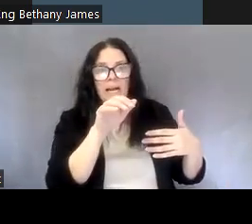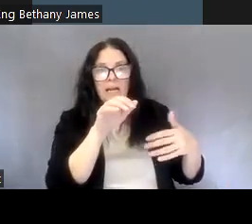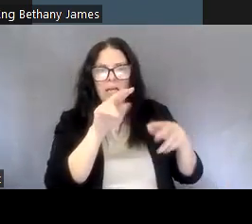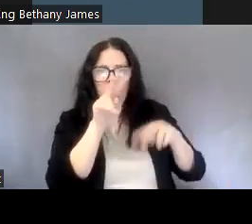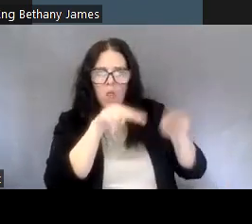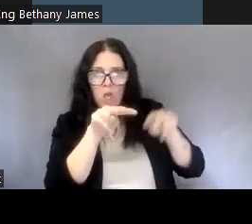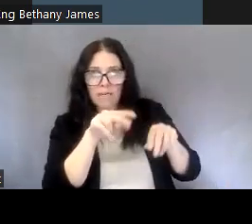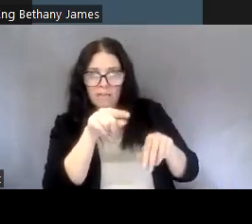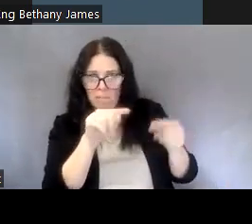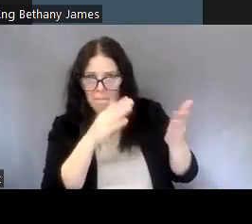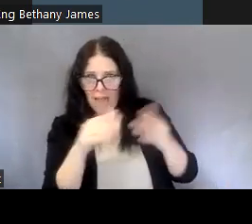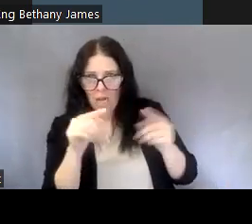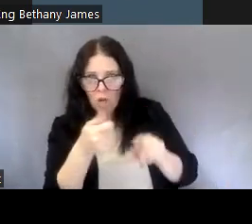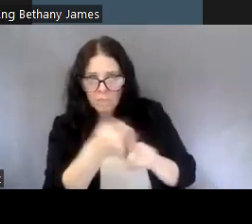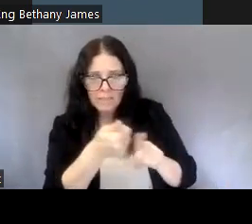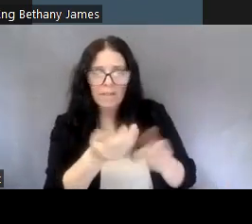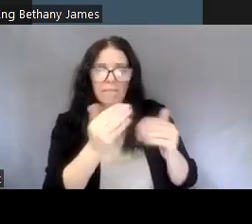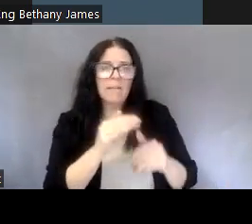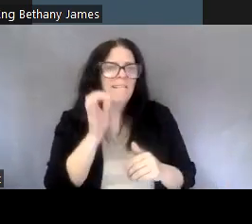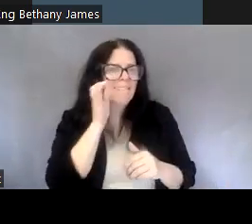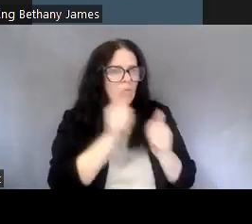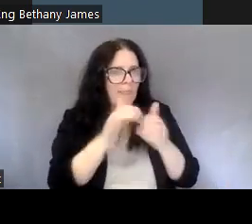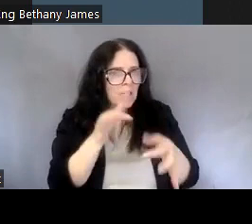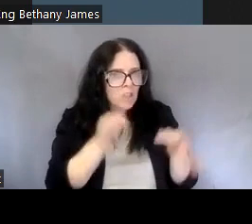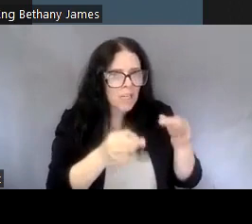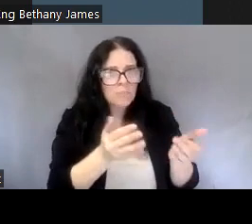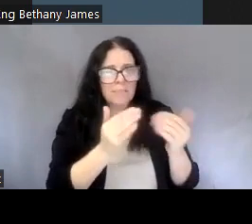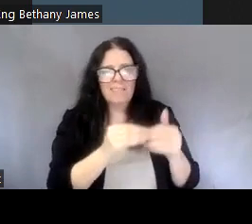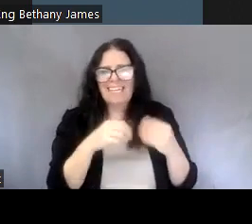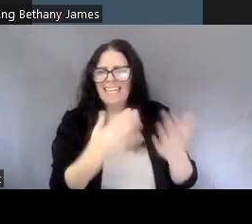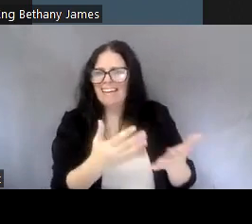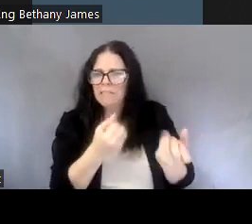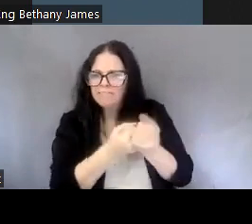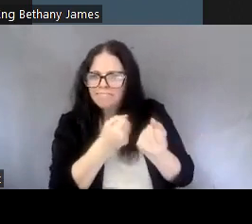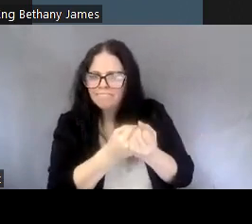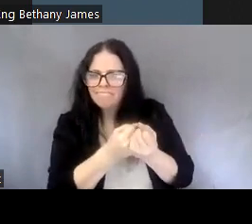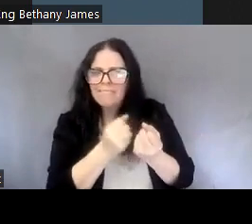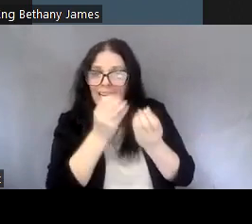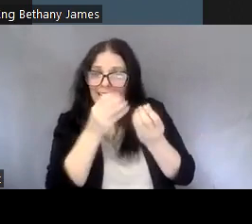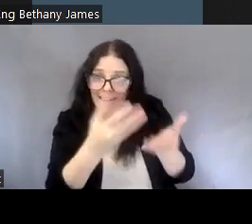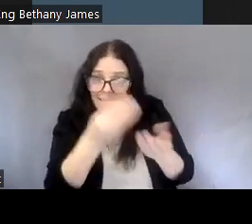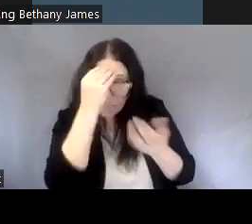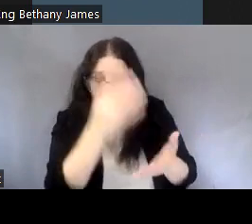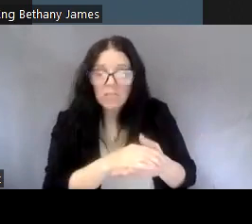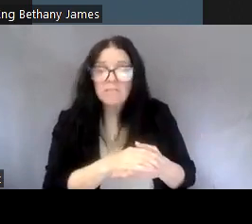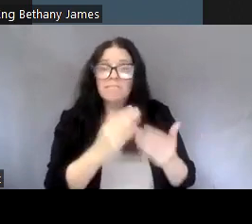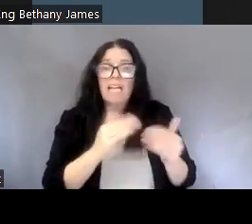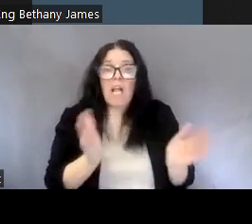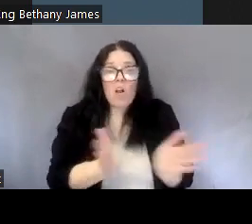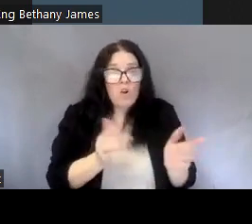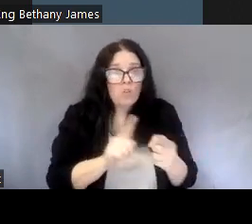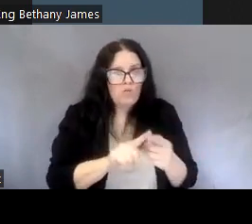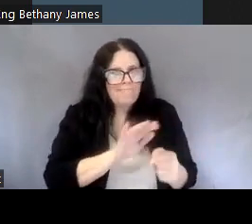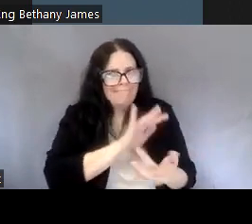person reassurance and information, encourage that individual to seek professional help, and encourage